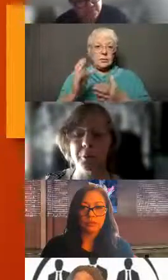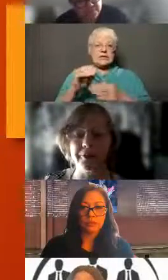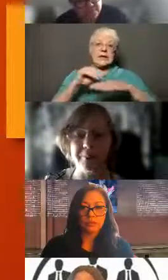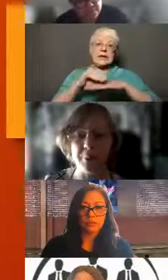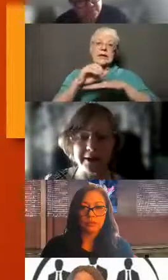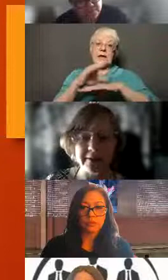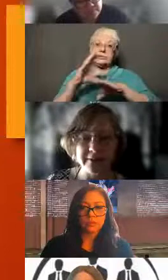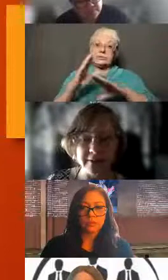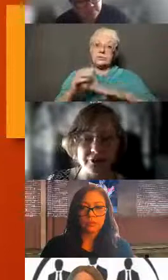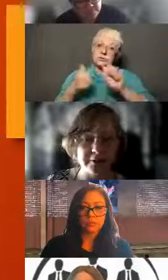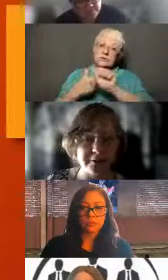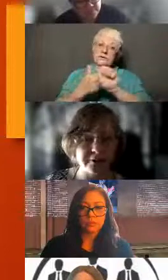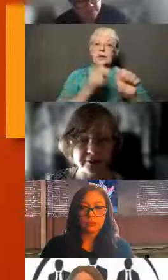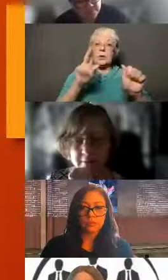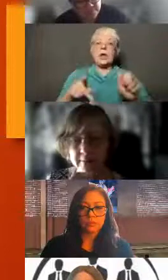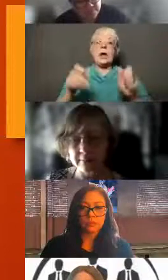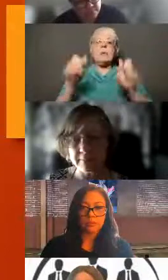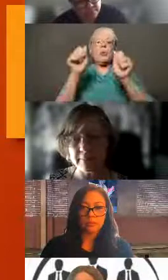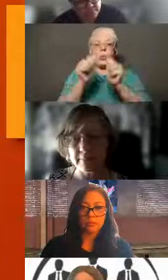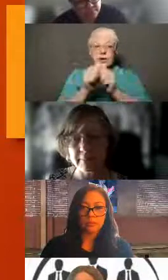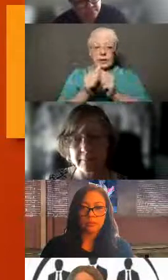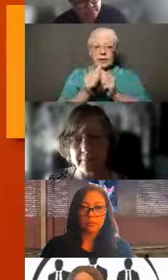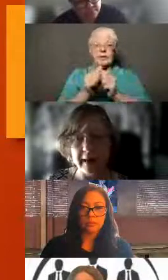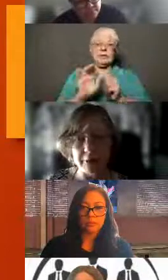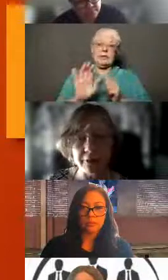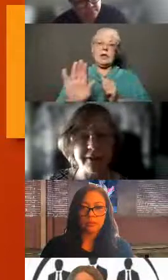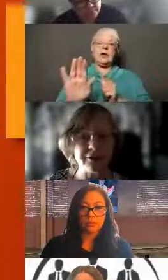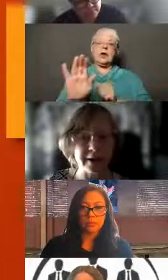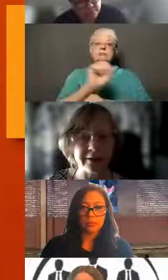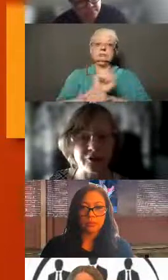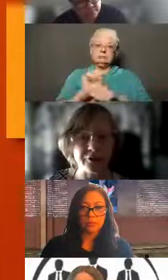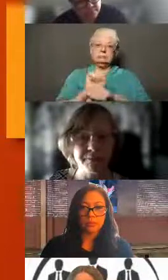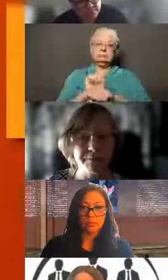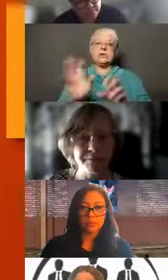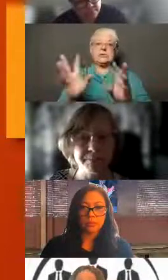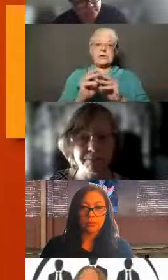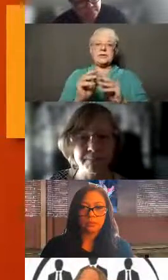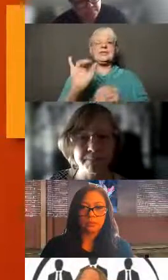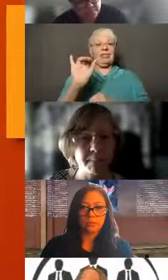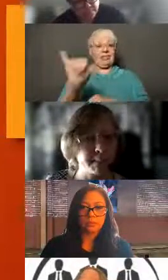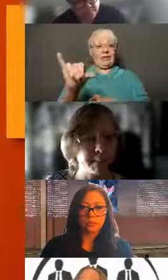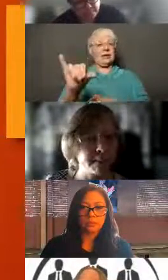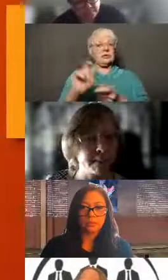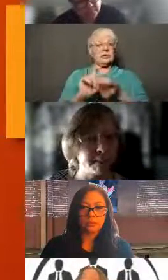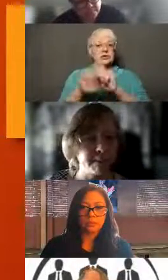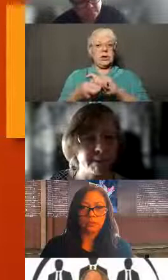up with the appointed sessions. That would be the change.